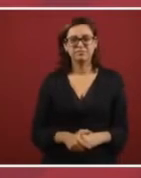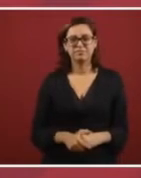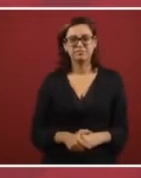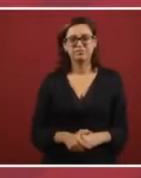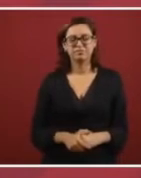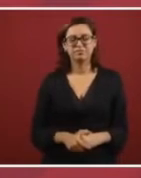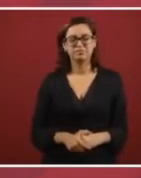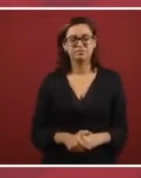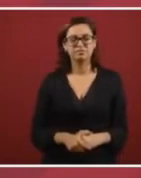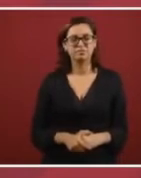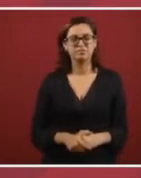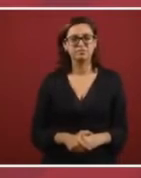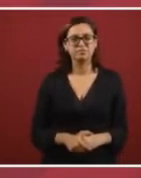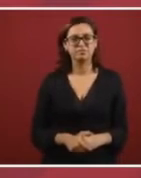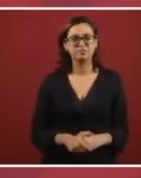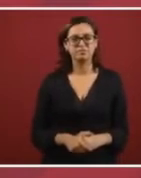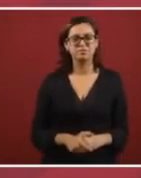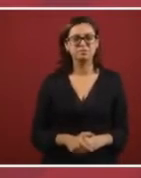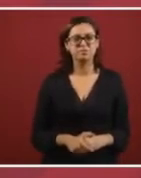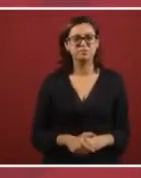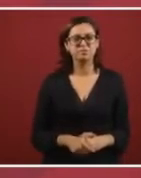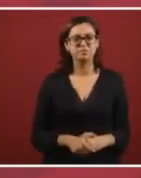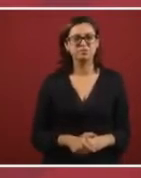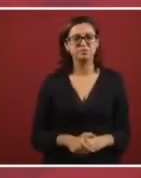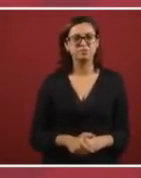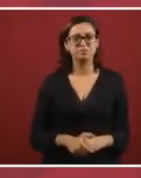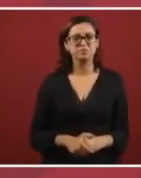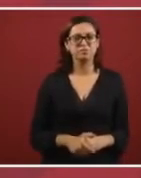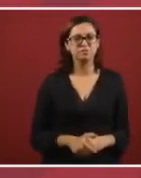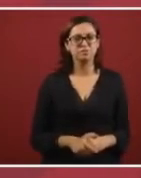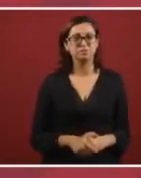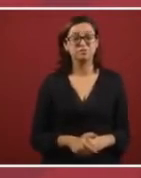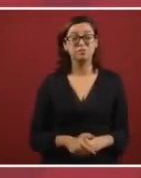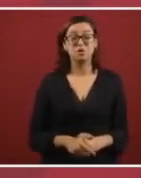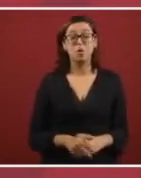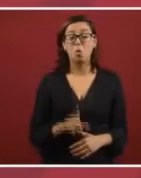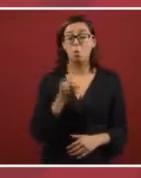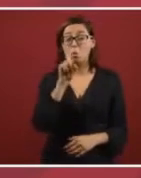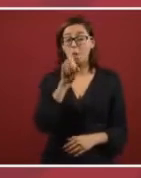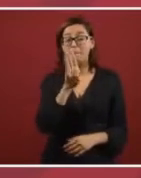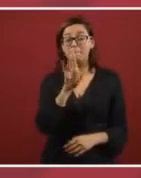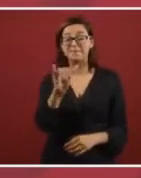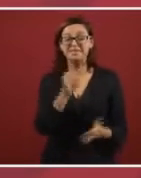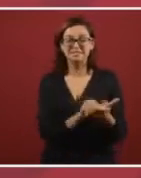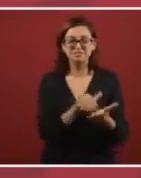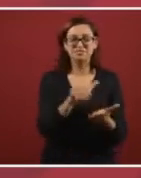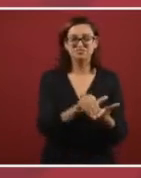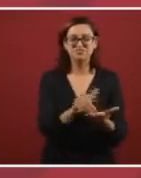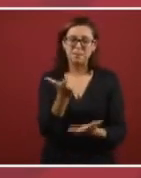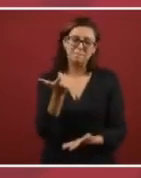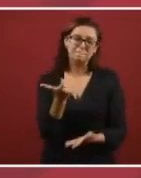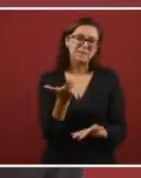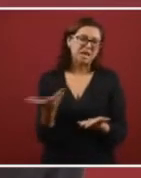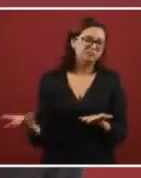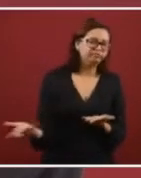Iba a significar it would mean about a billion pesos.